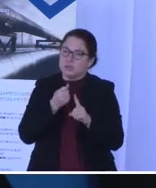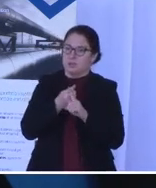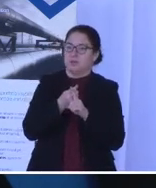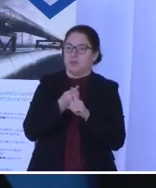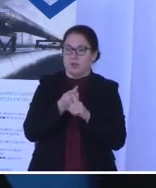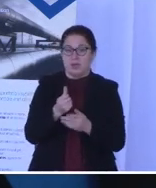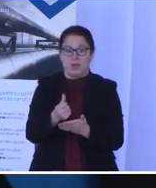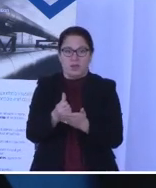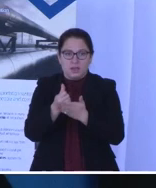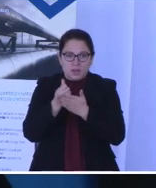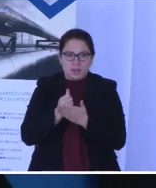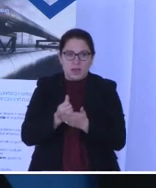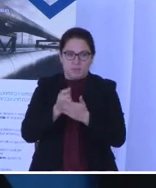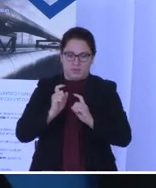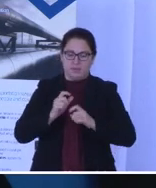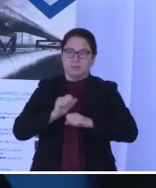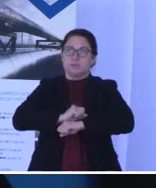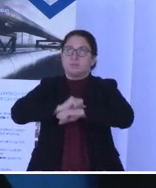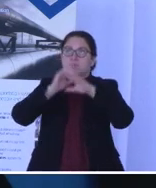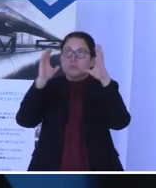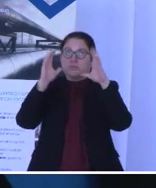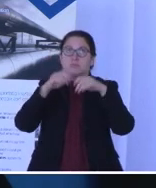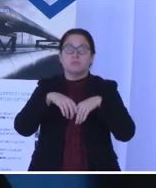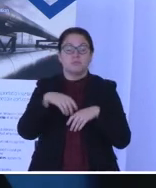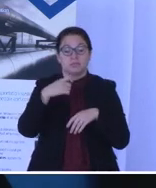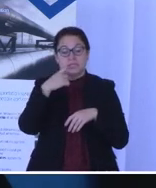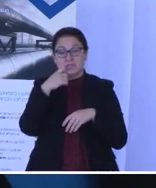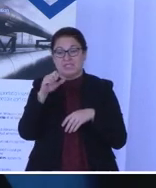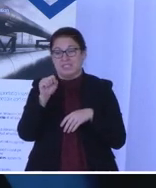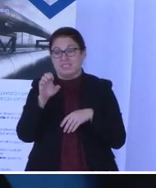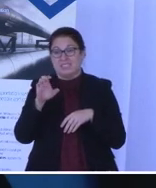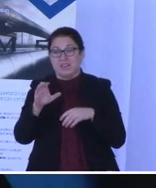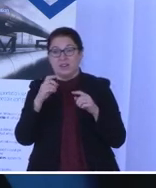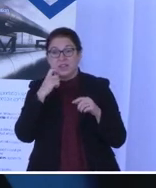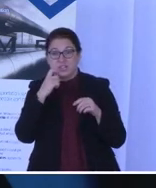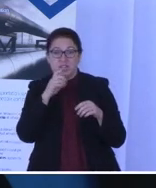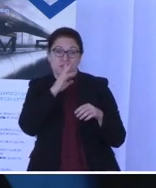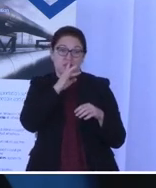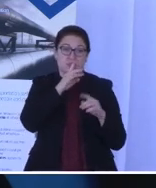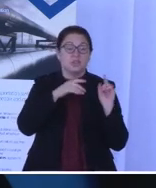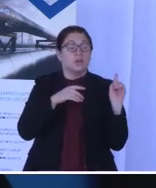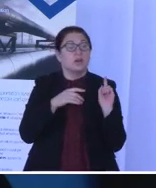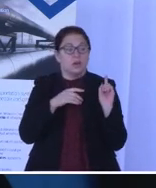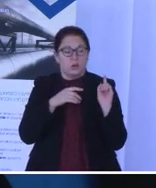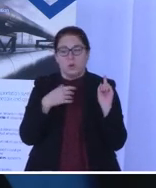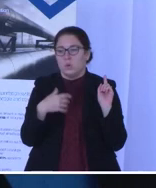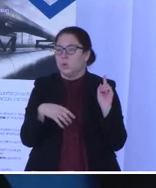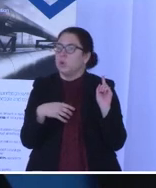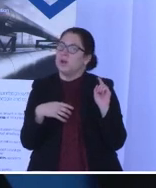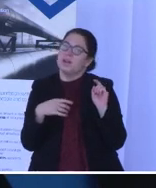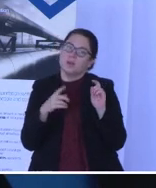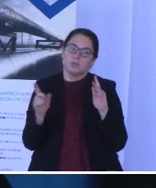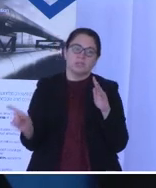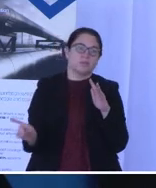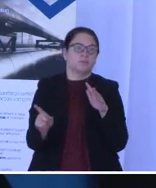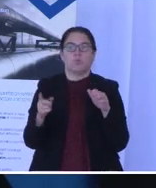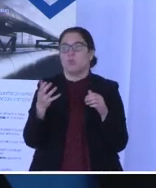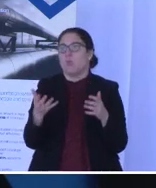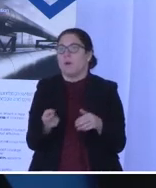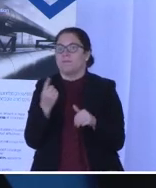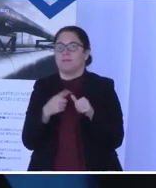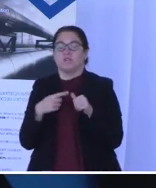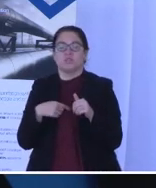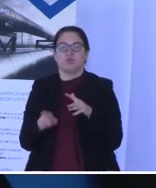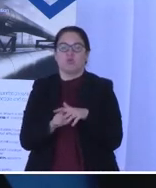success. Secretary Michael Chertoff, who just spoke, is a true Department of Homeland Security pioneer. And Mr. Secretary, thank you for